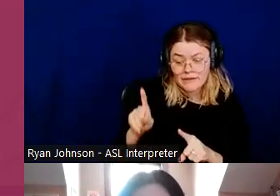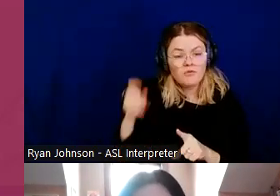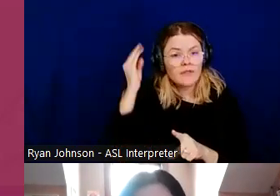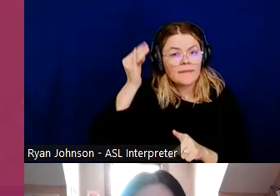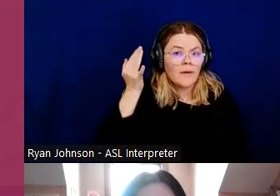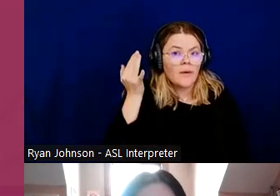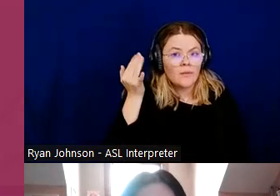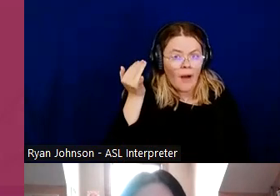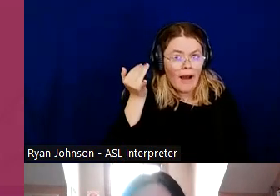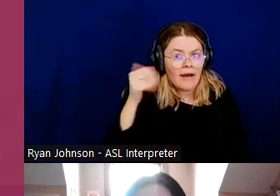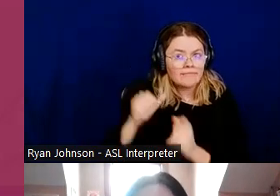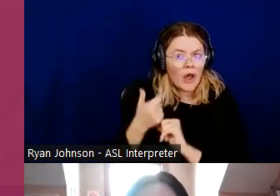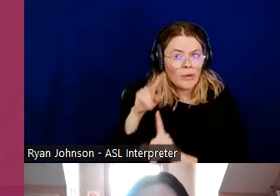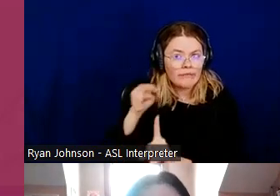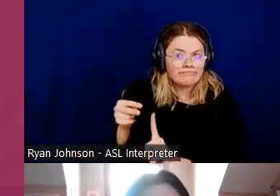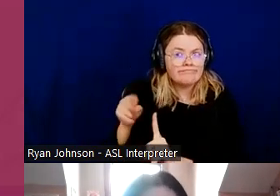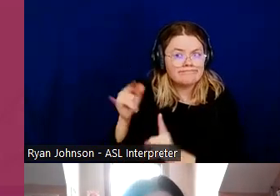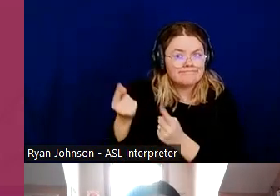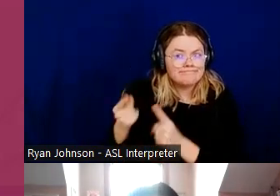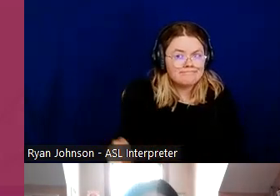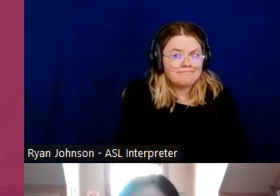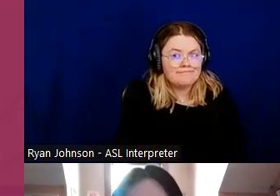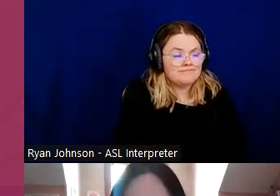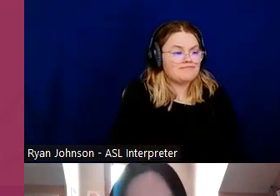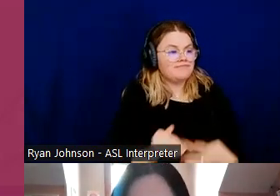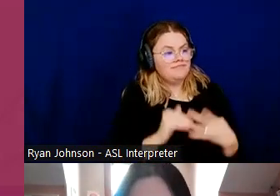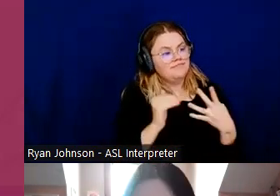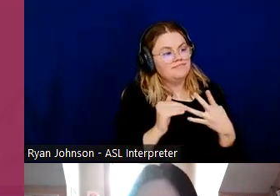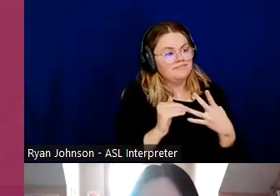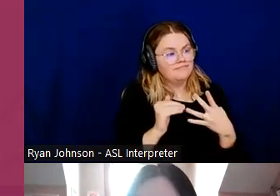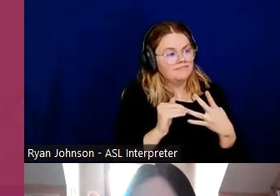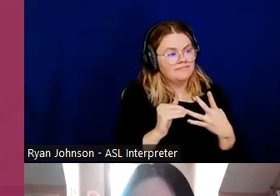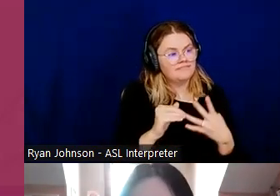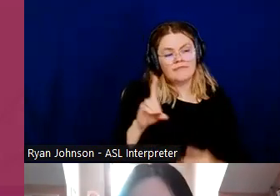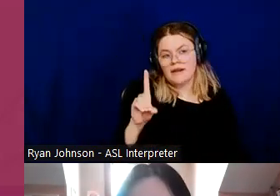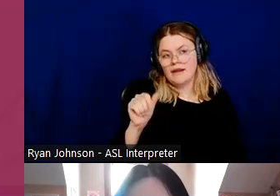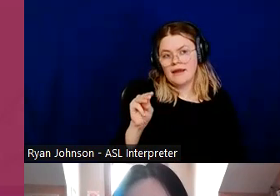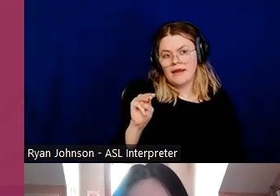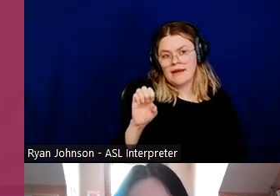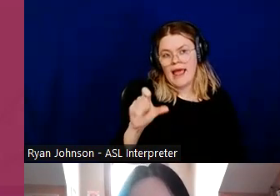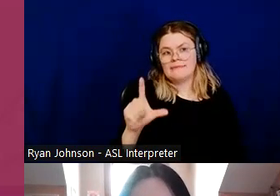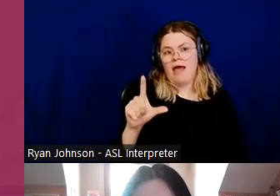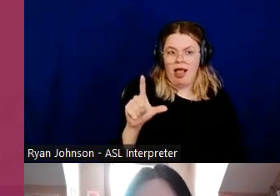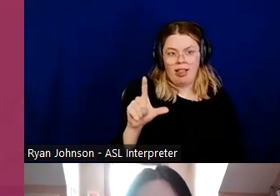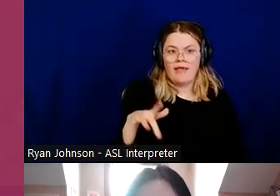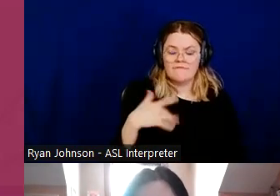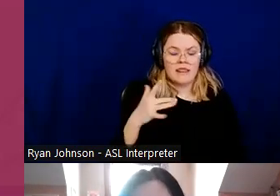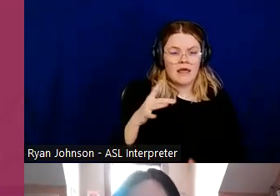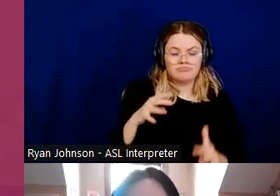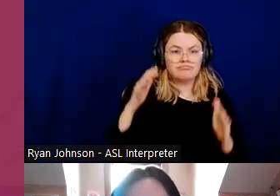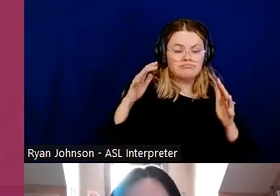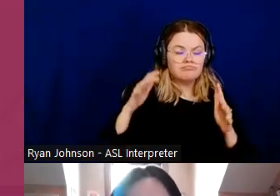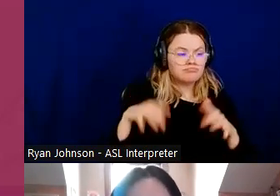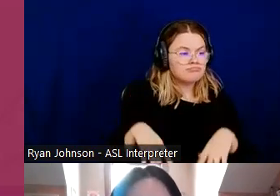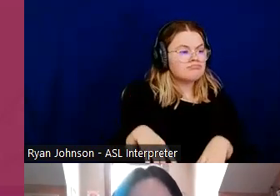And next we have the damsel in distress. This is also a very famous movie trope. And this trope